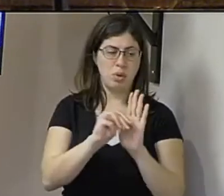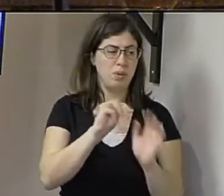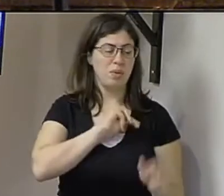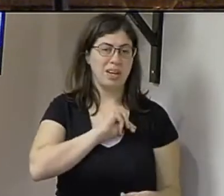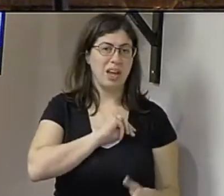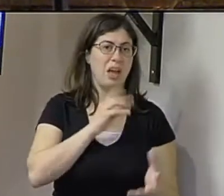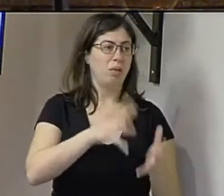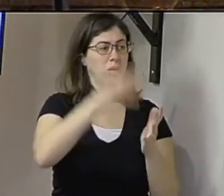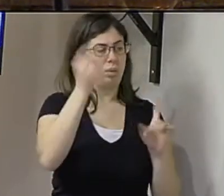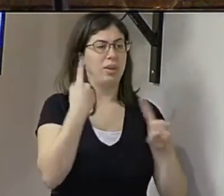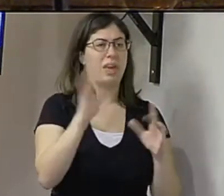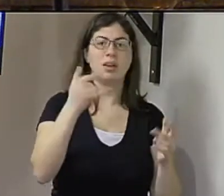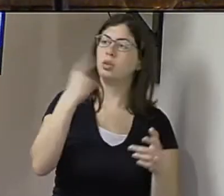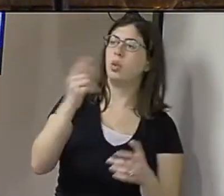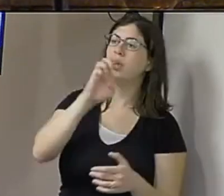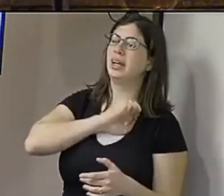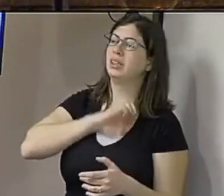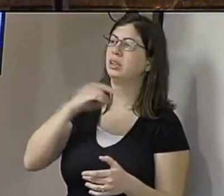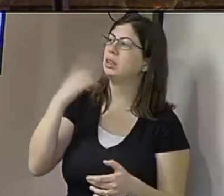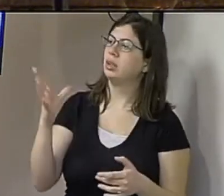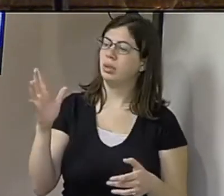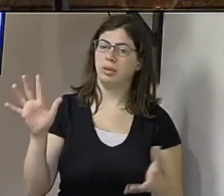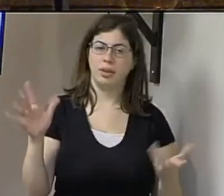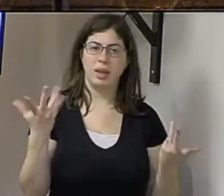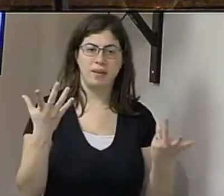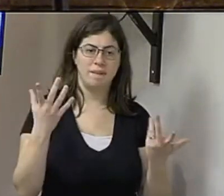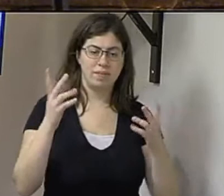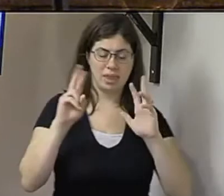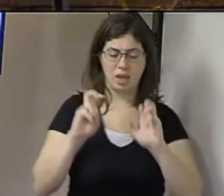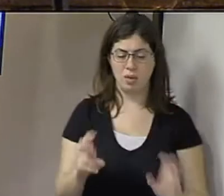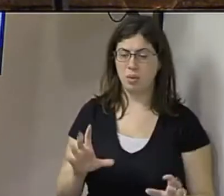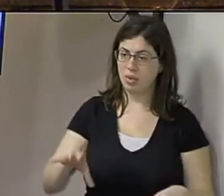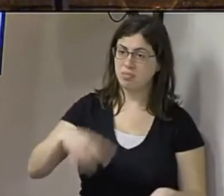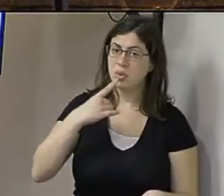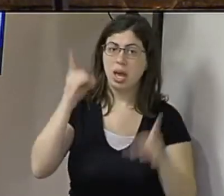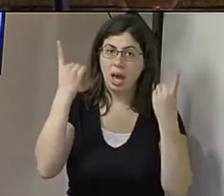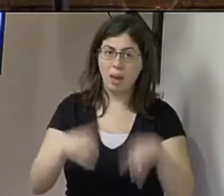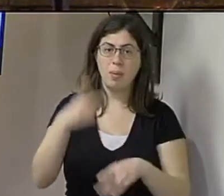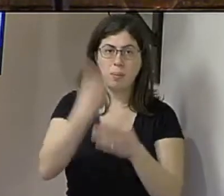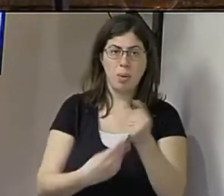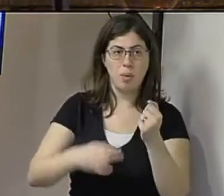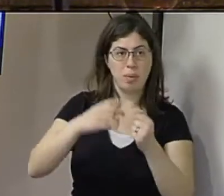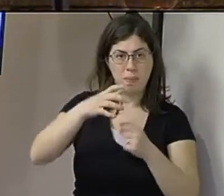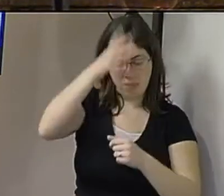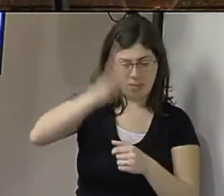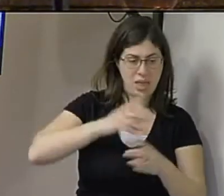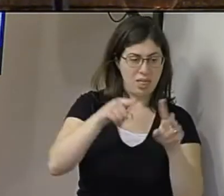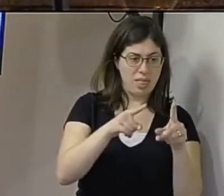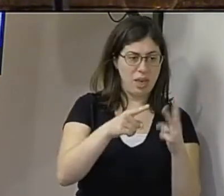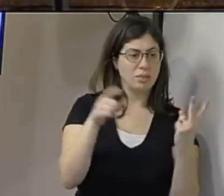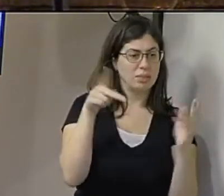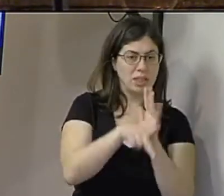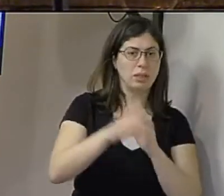to Queen Esther. And Esther told the king in the name of Mordecai. When the affair was investigated and found to be so, the men were both hanged on the gallows, and it was recorded in the